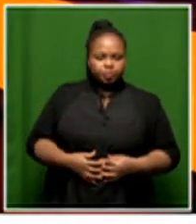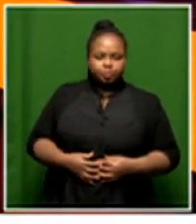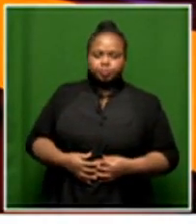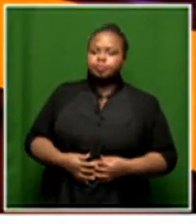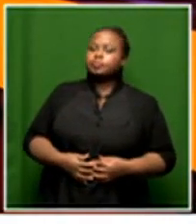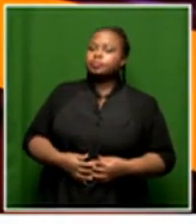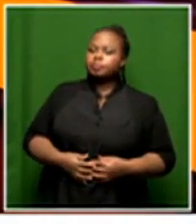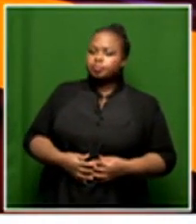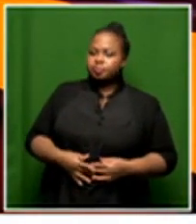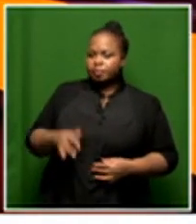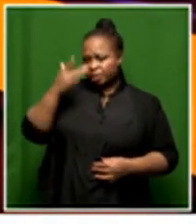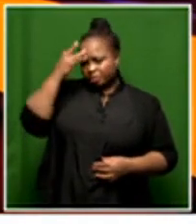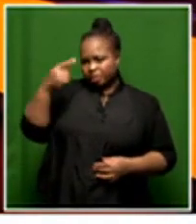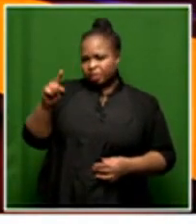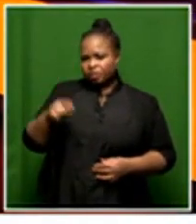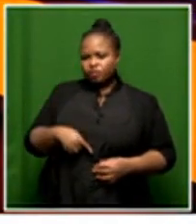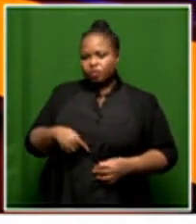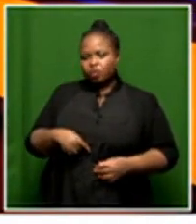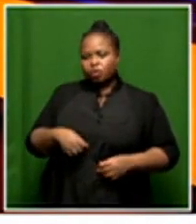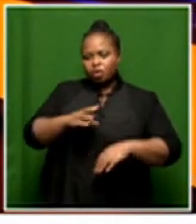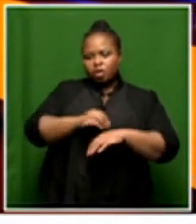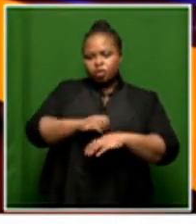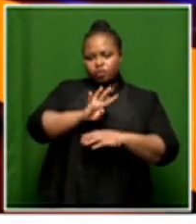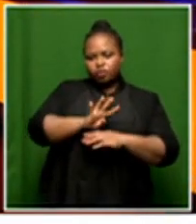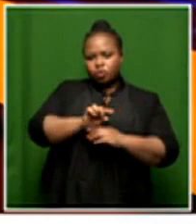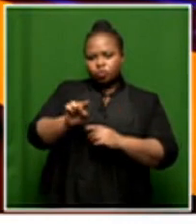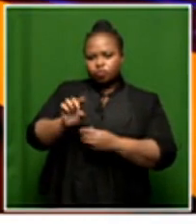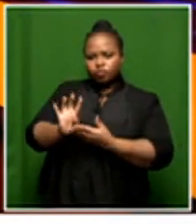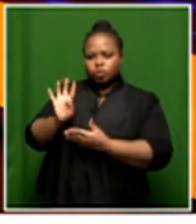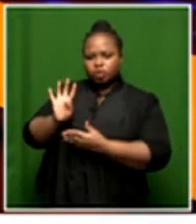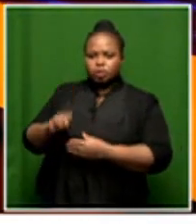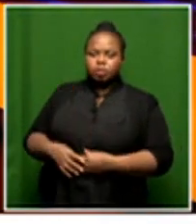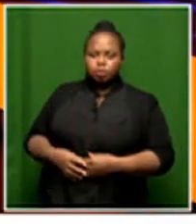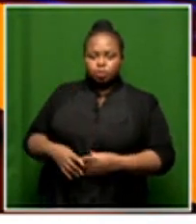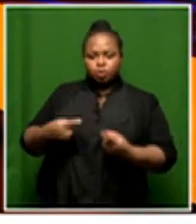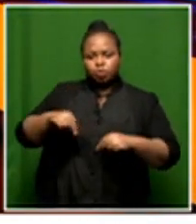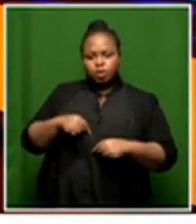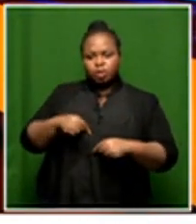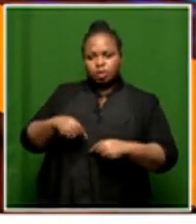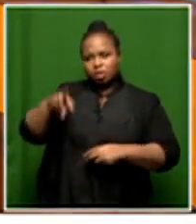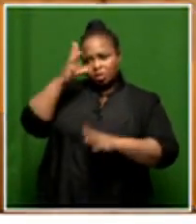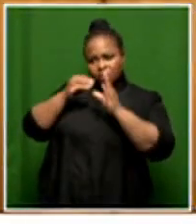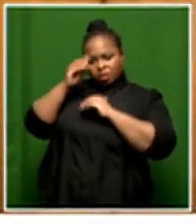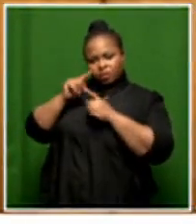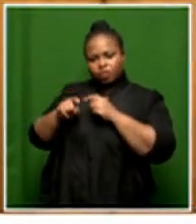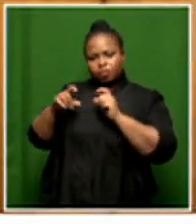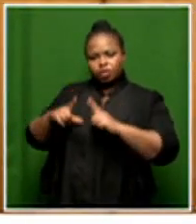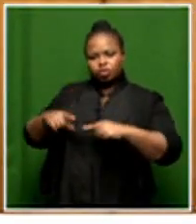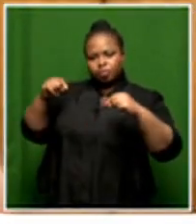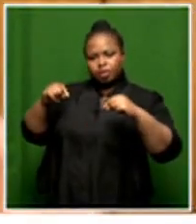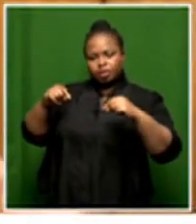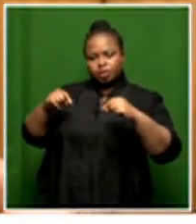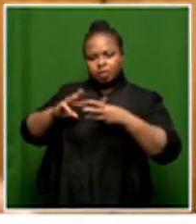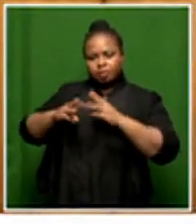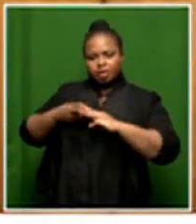So Smartick is designed for kids aged 4 to 14. We took inspiration from Japanese